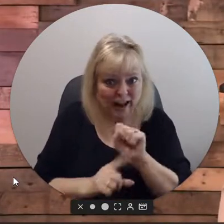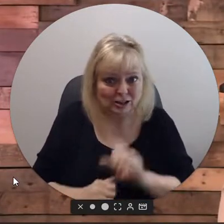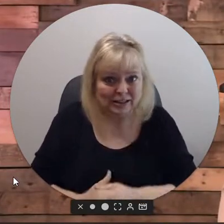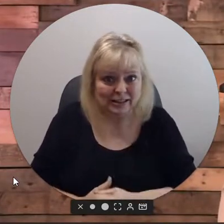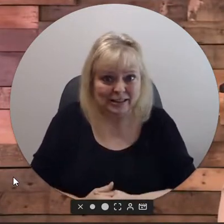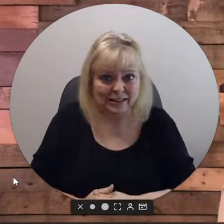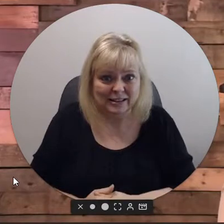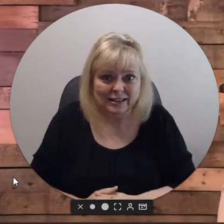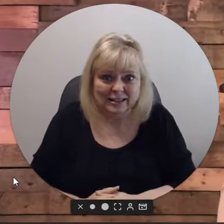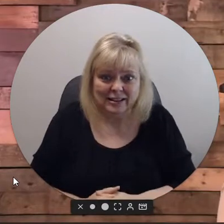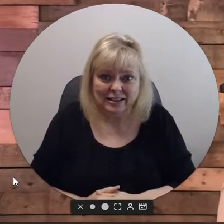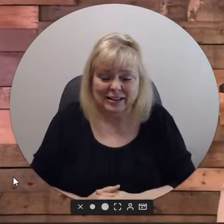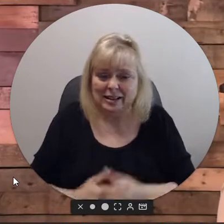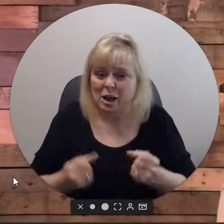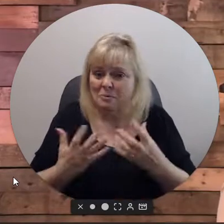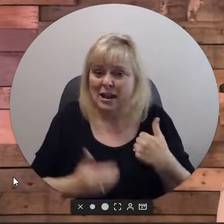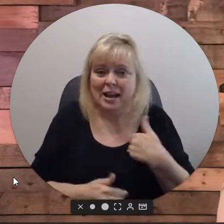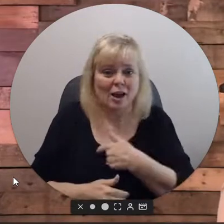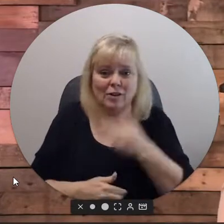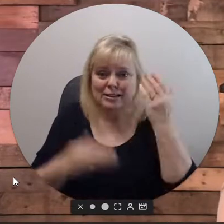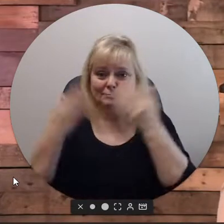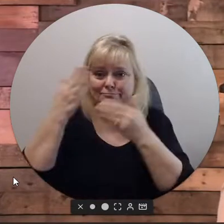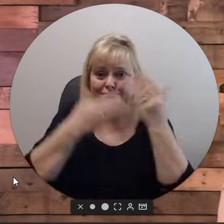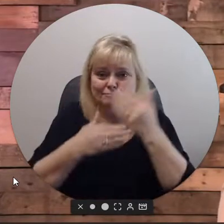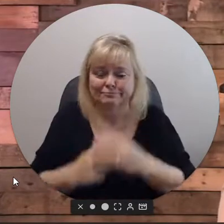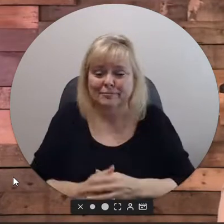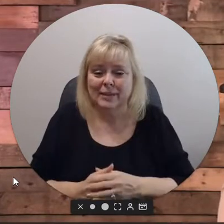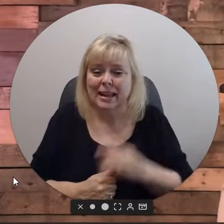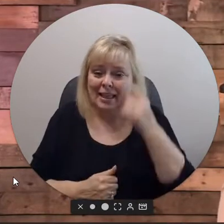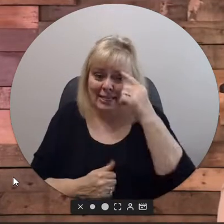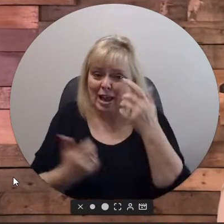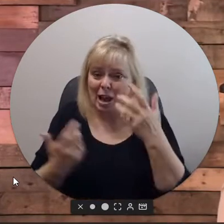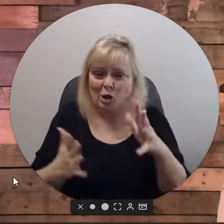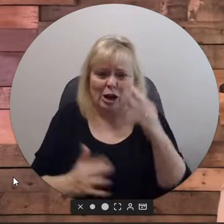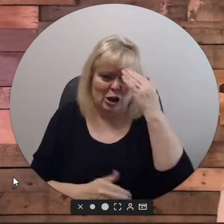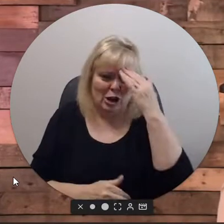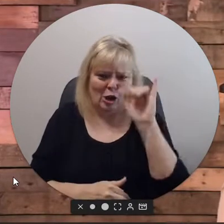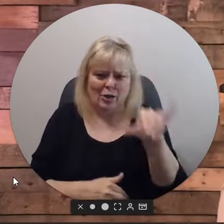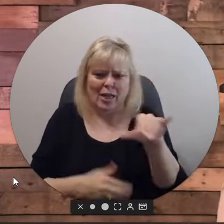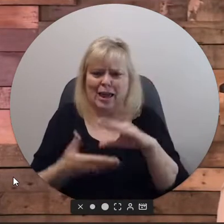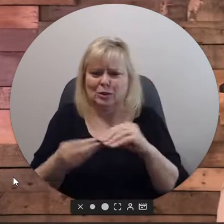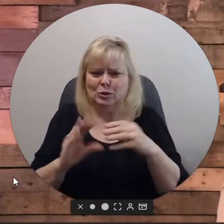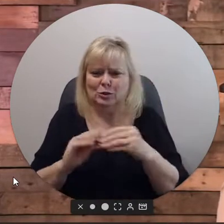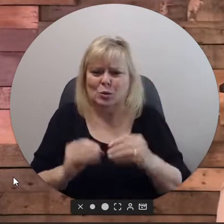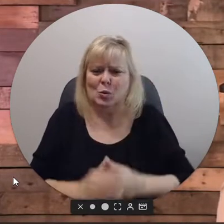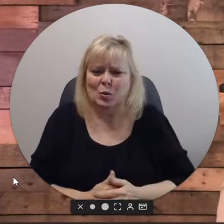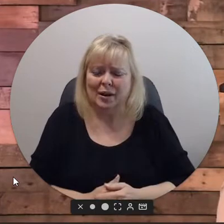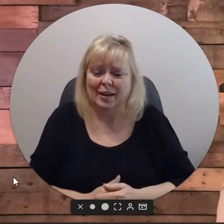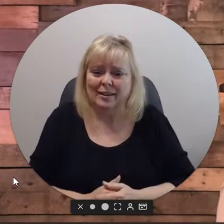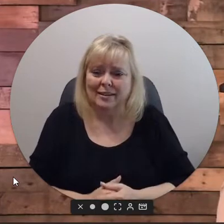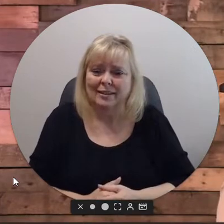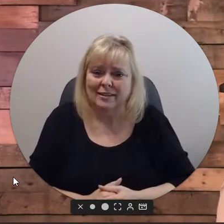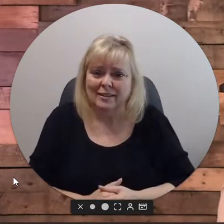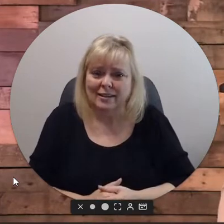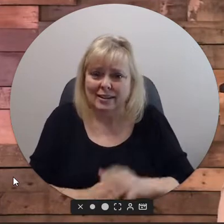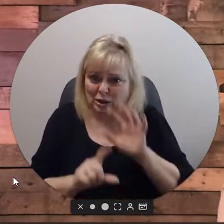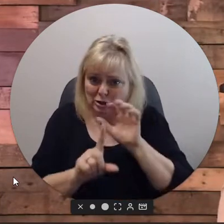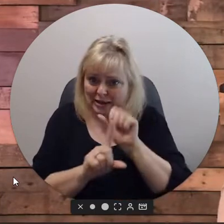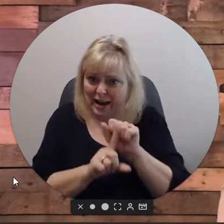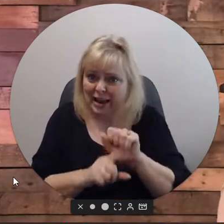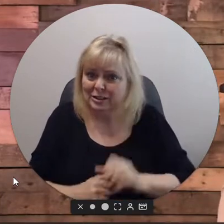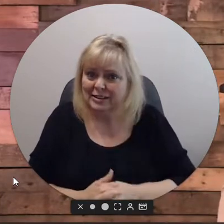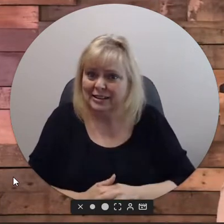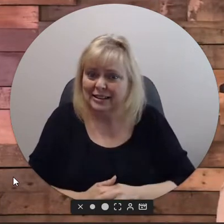Many of us feel like we already know the story, at least many of us feel that way. Did you catch it? This is